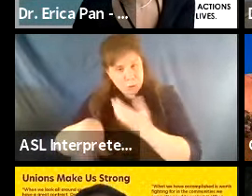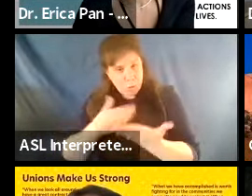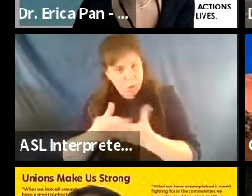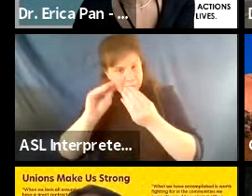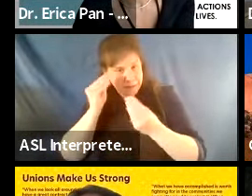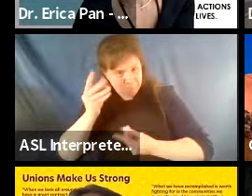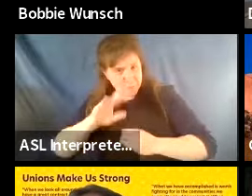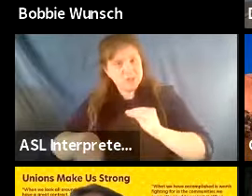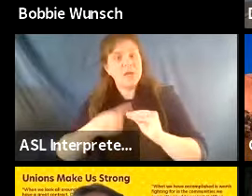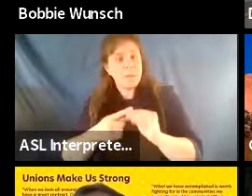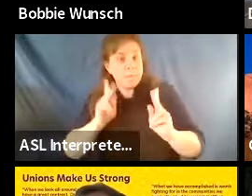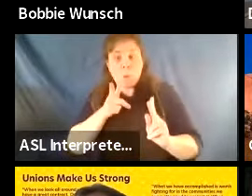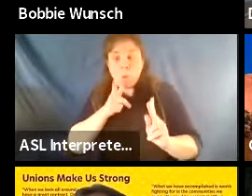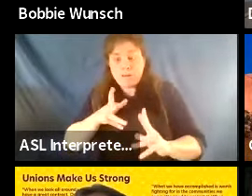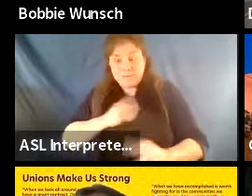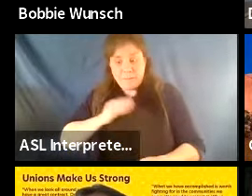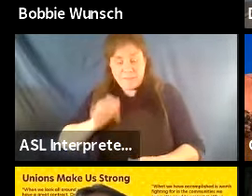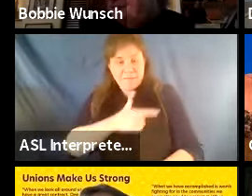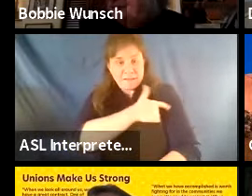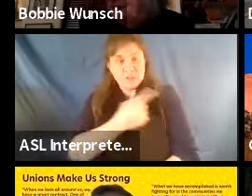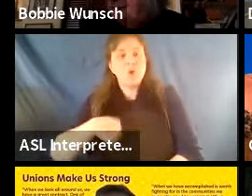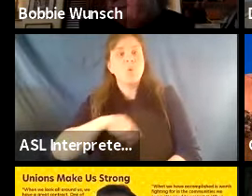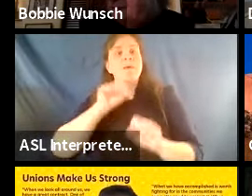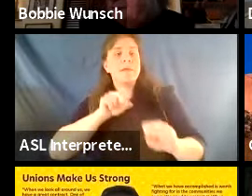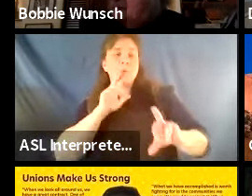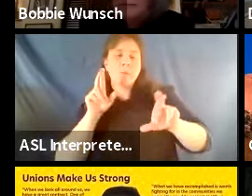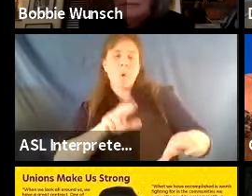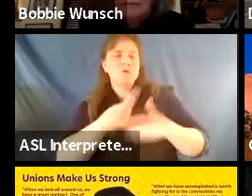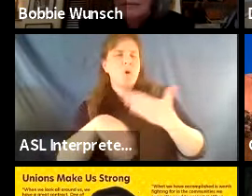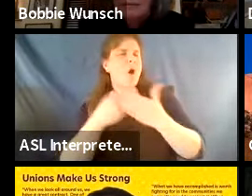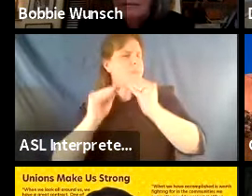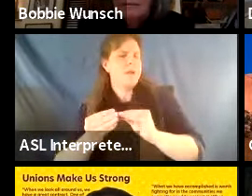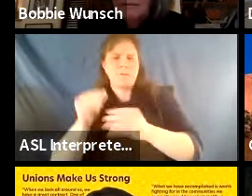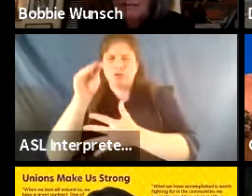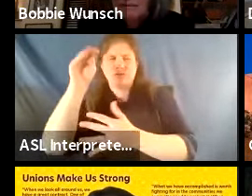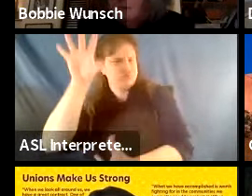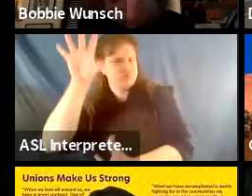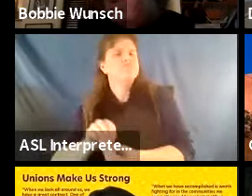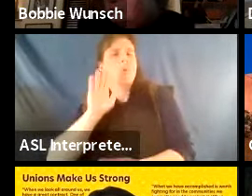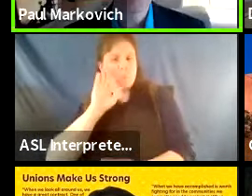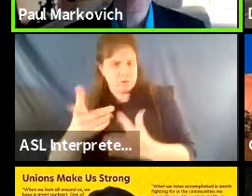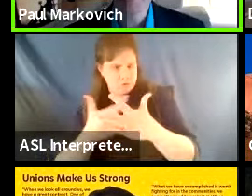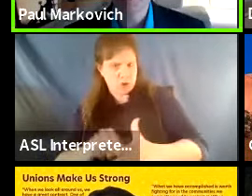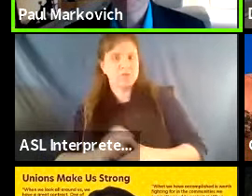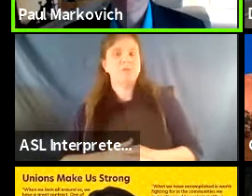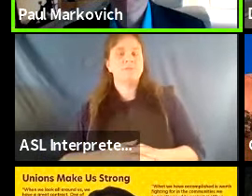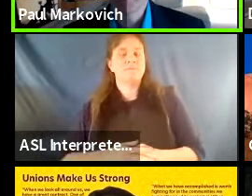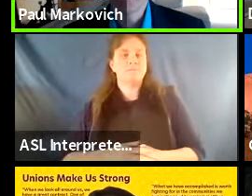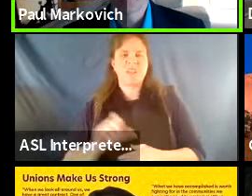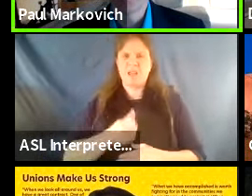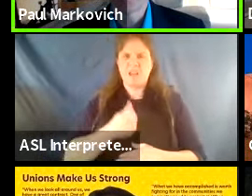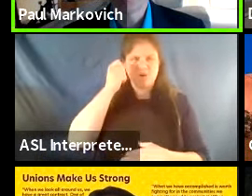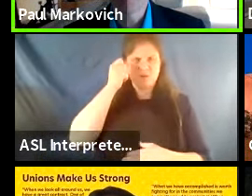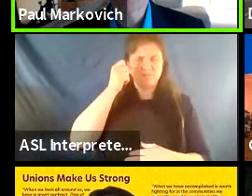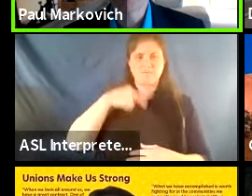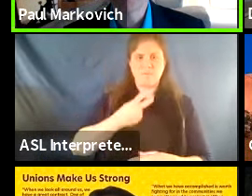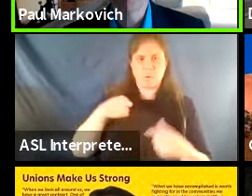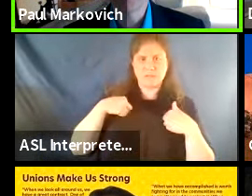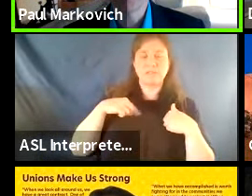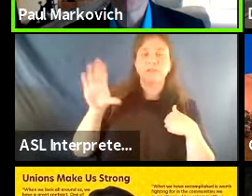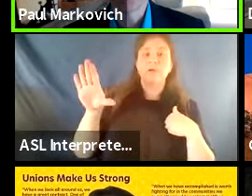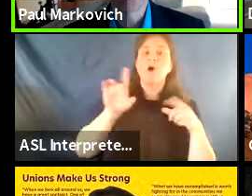with granularity regarding our success. If I may just add one thing, and this would be a request on the partnership side. I